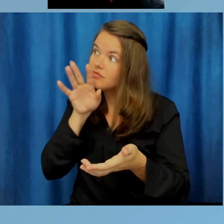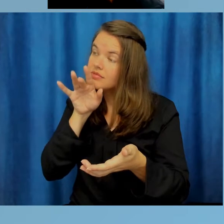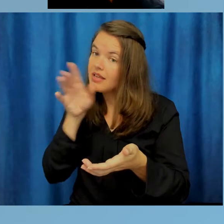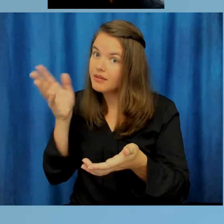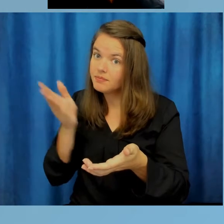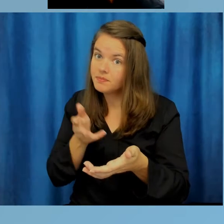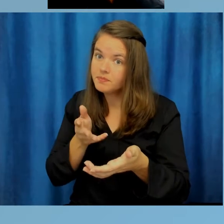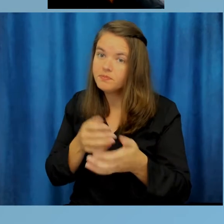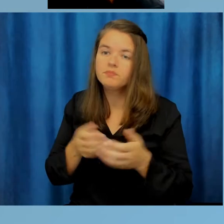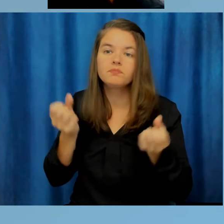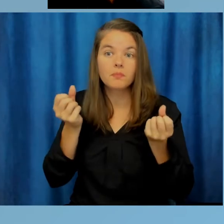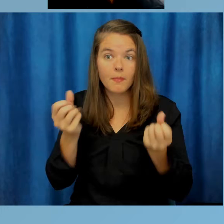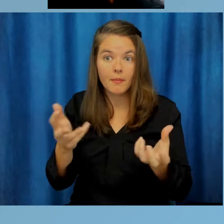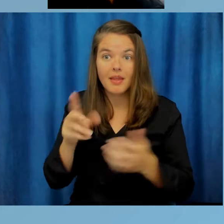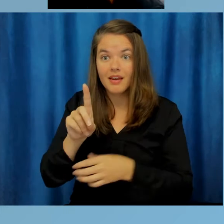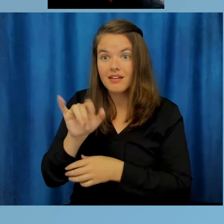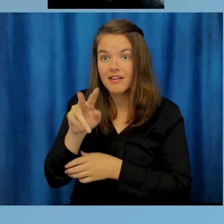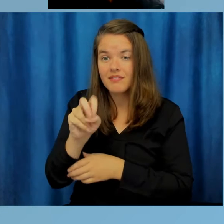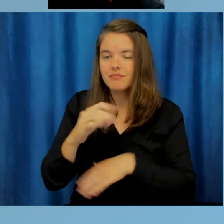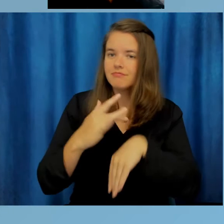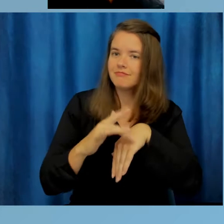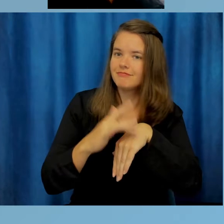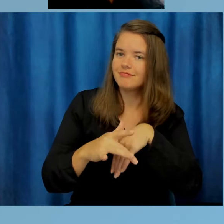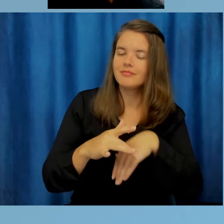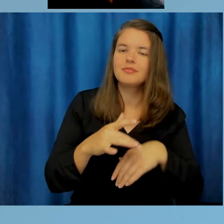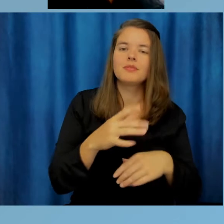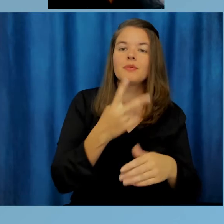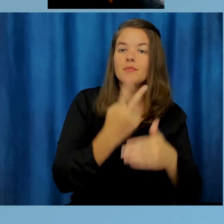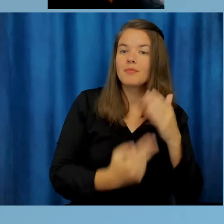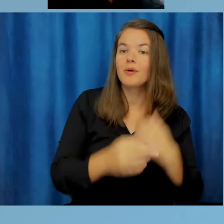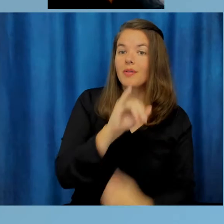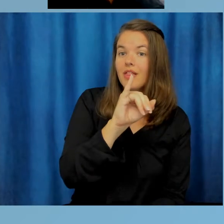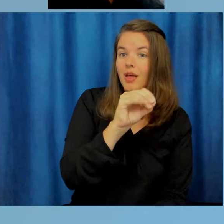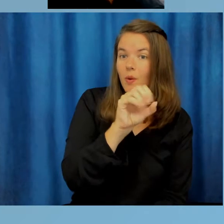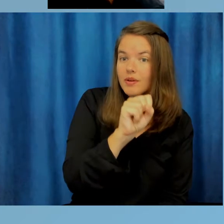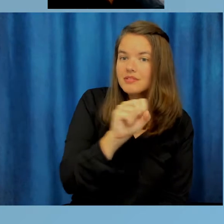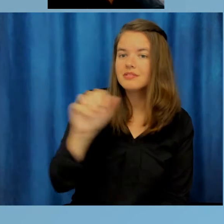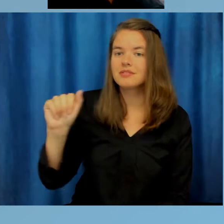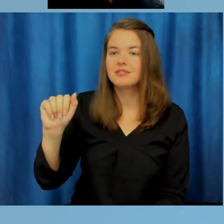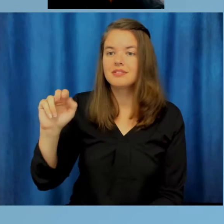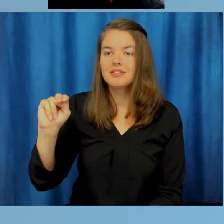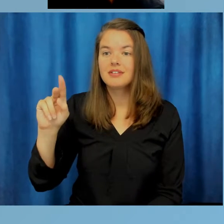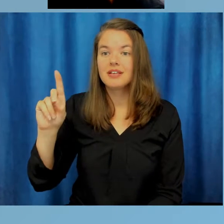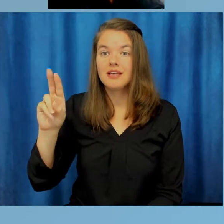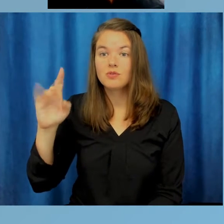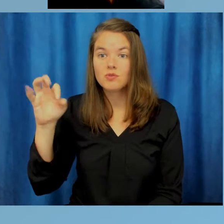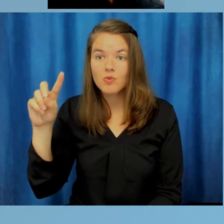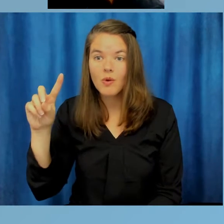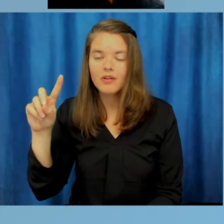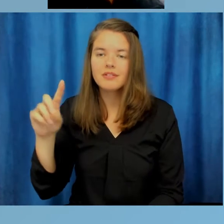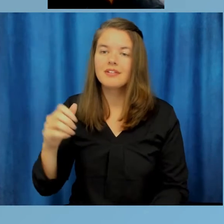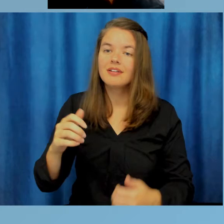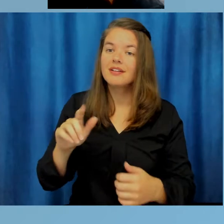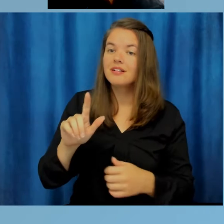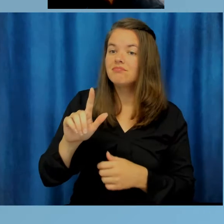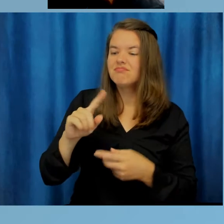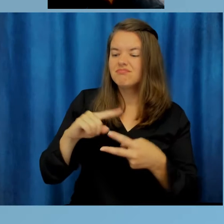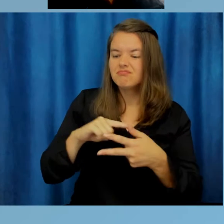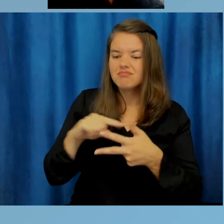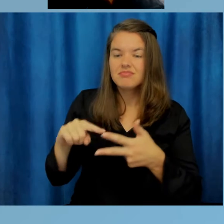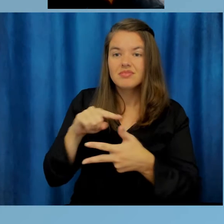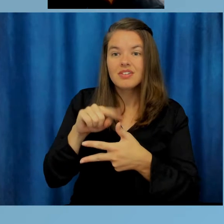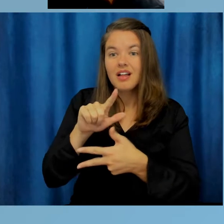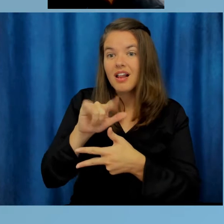them. So there's many devices that are available both on iOS and Android, such as Live